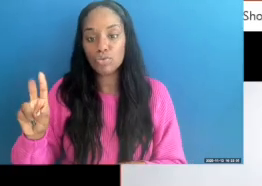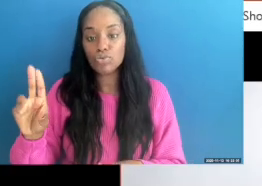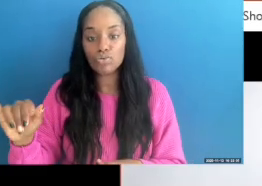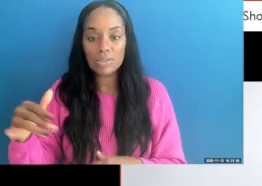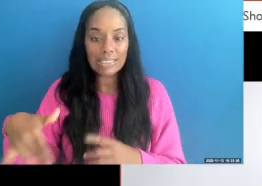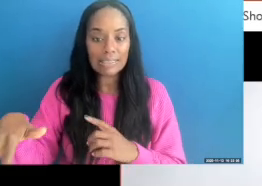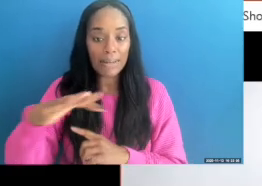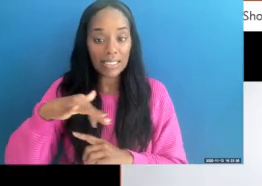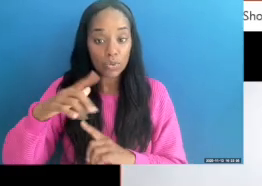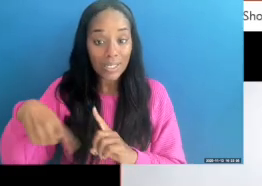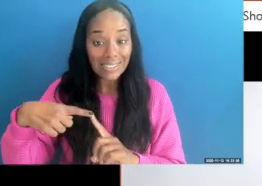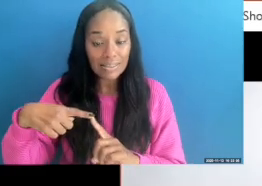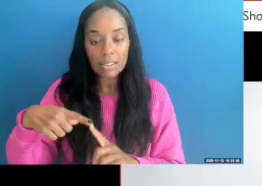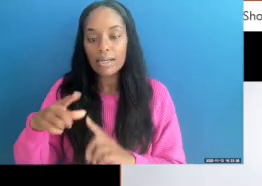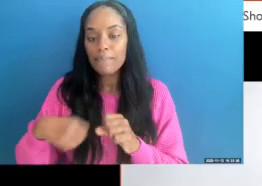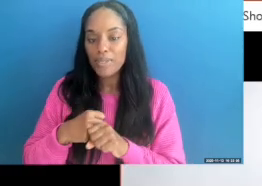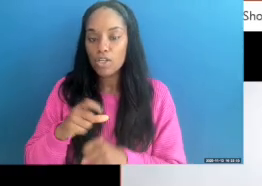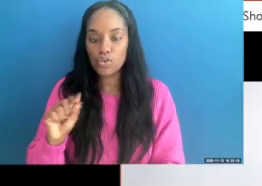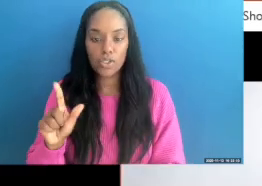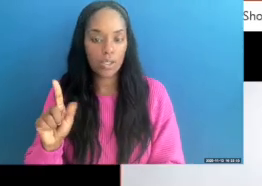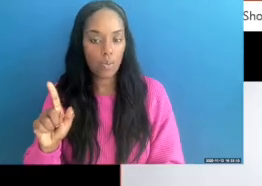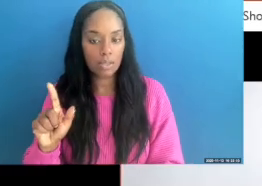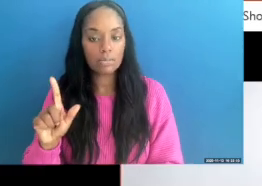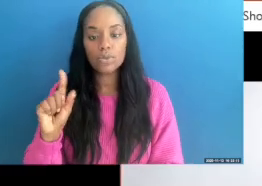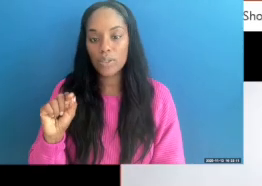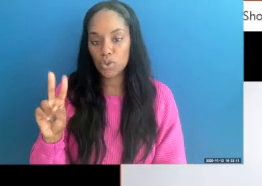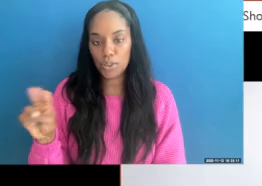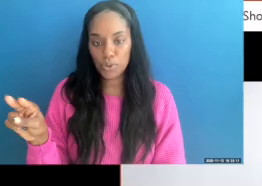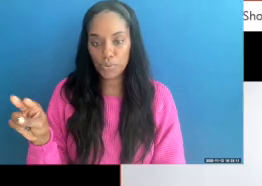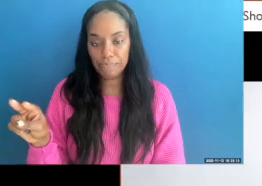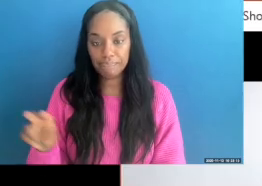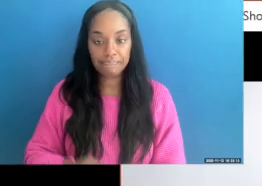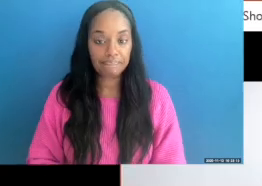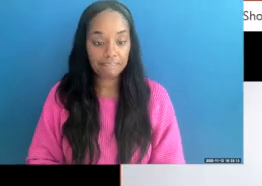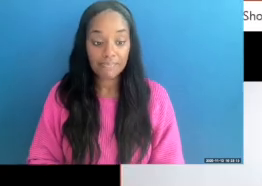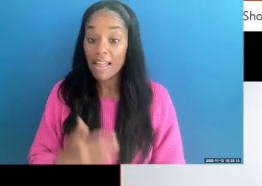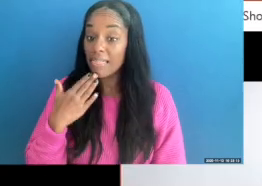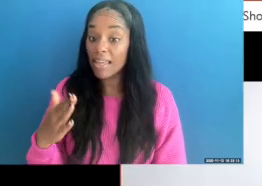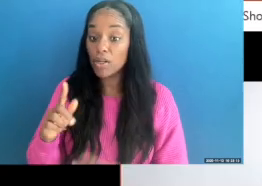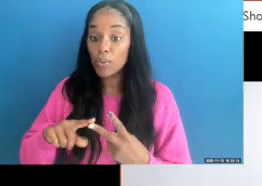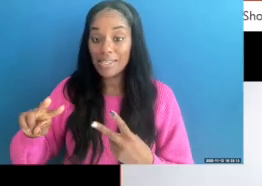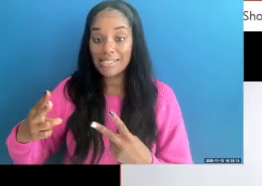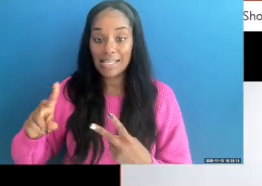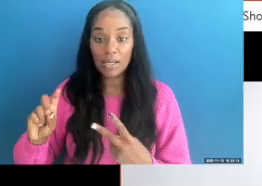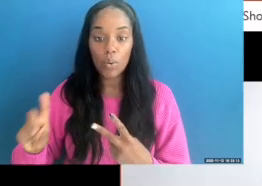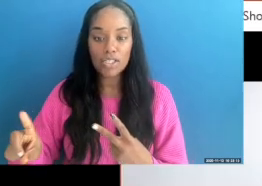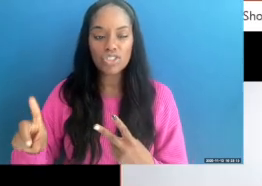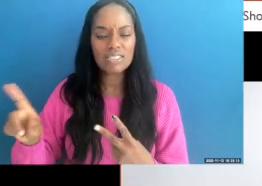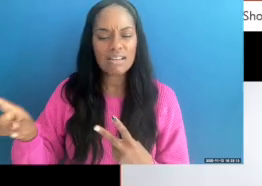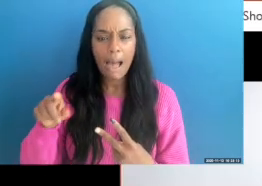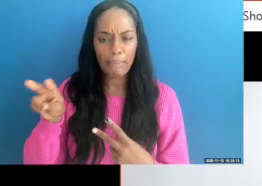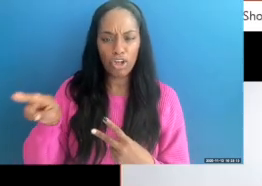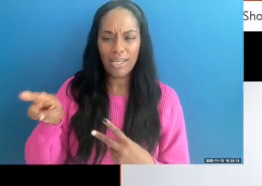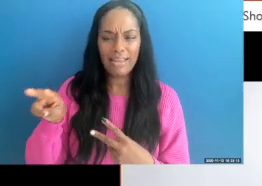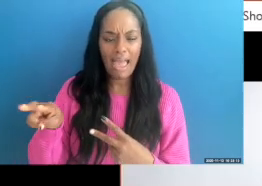this light duty space was in 2021 and 2022. Okay, thank you. The other one I have